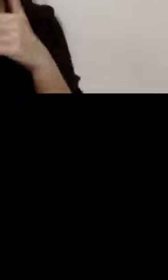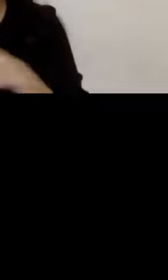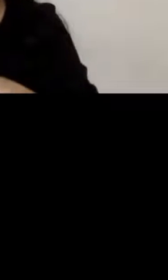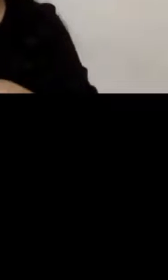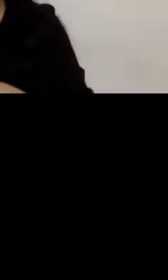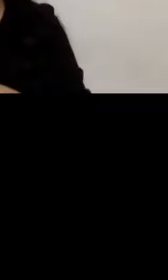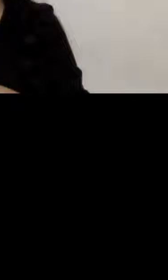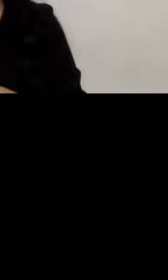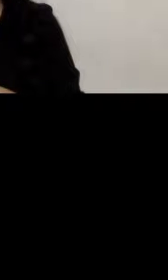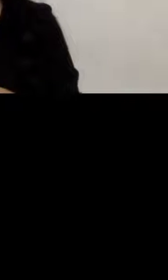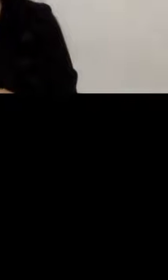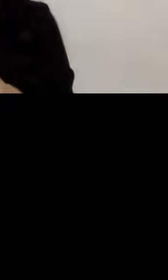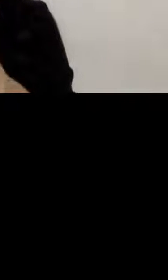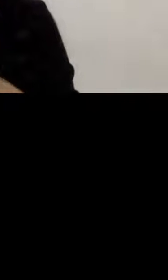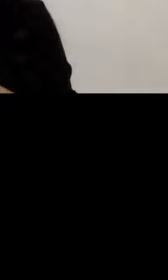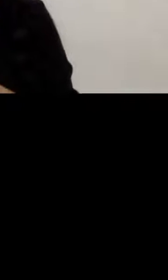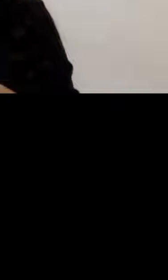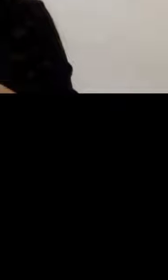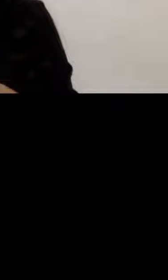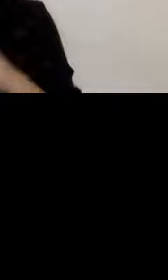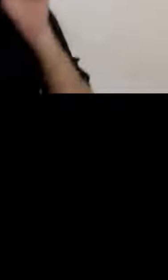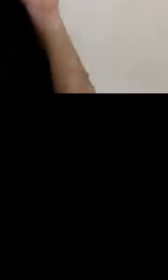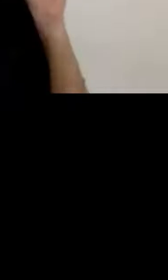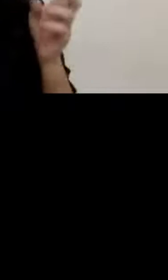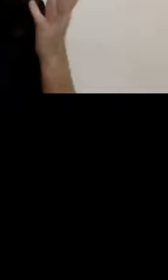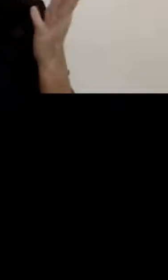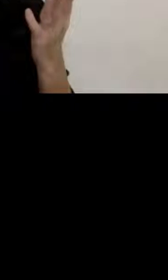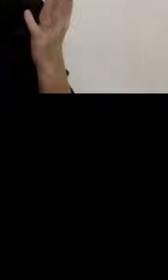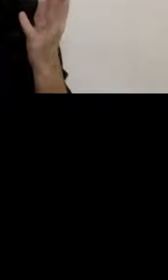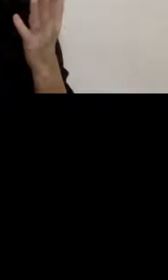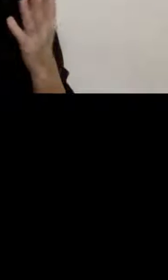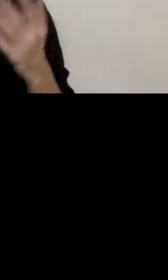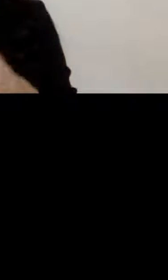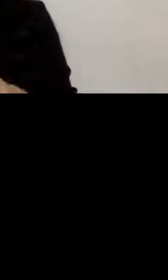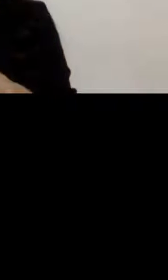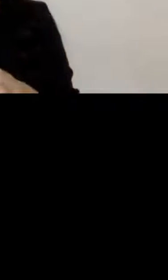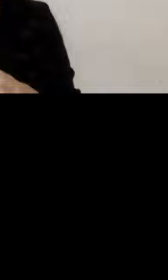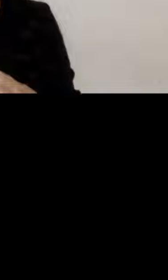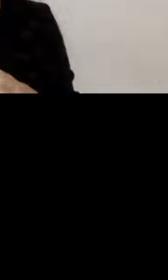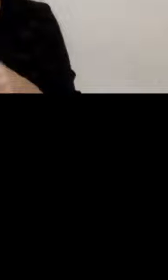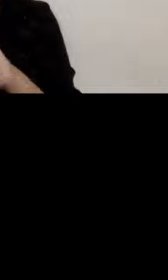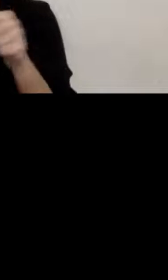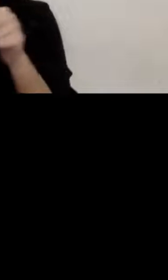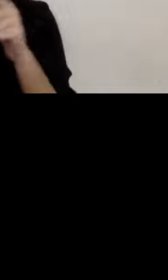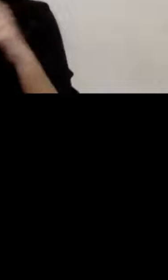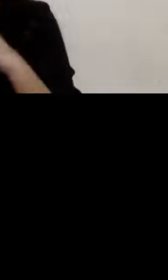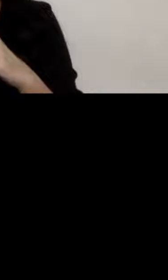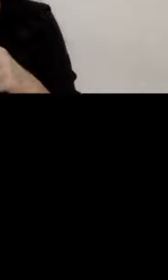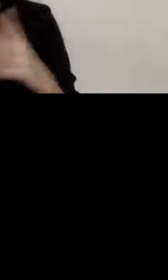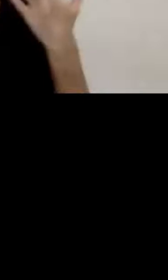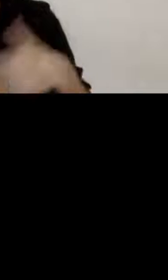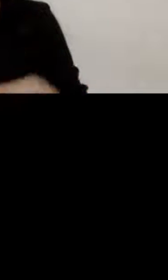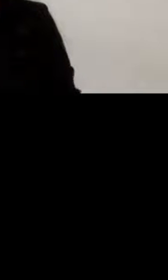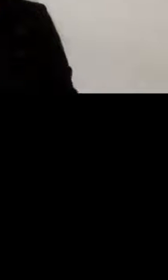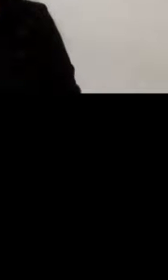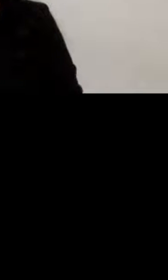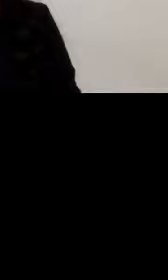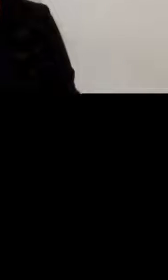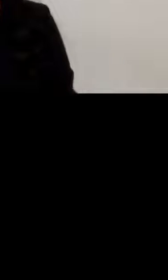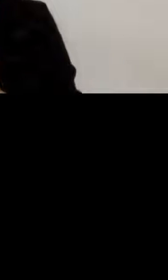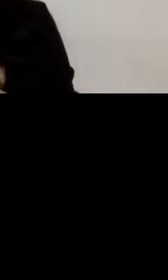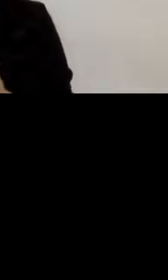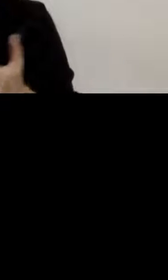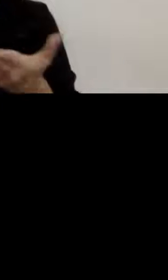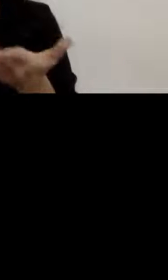us on the topic reducing the treatment gap for mental health problems and increasing demand for mental health